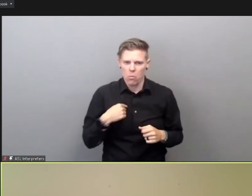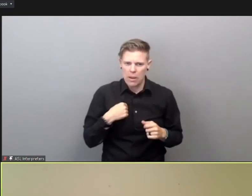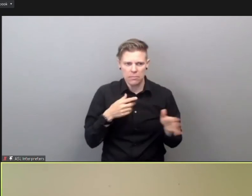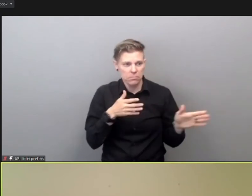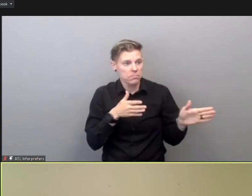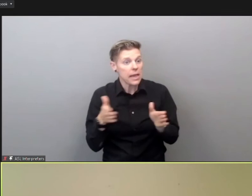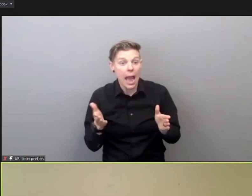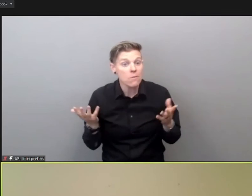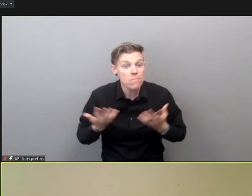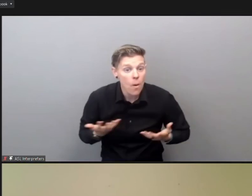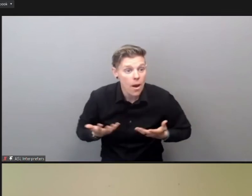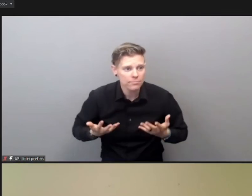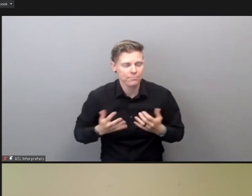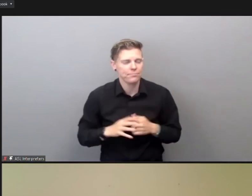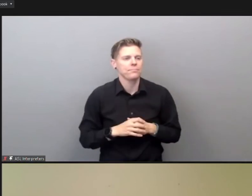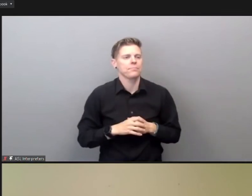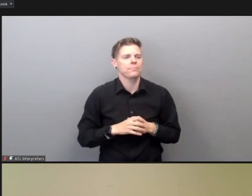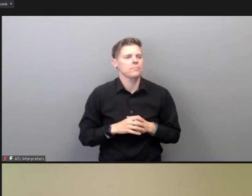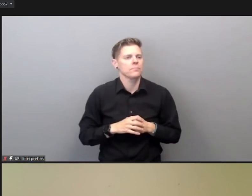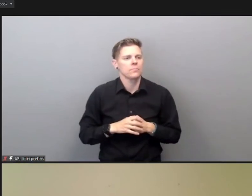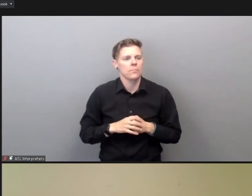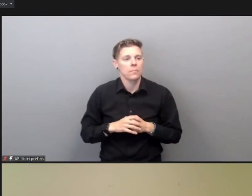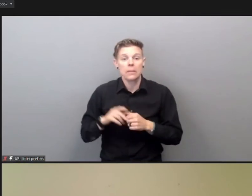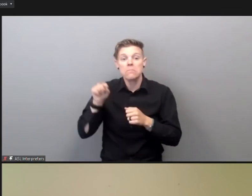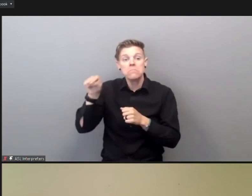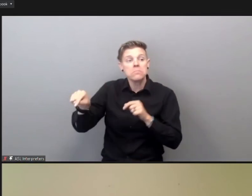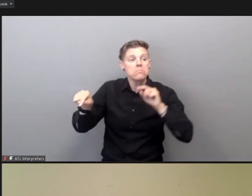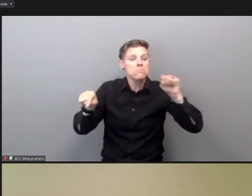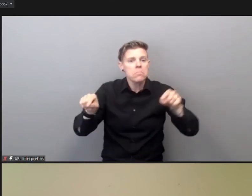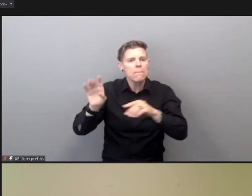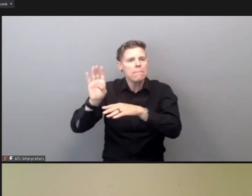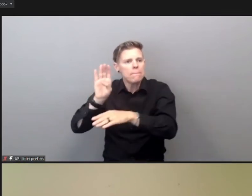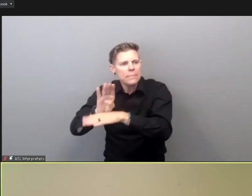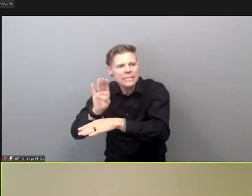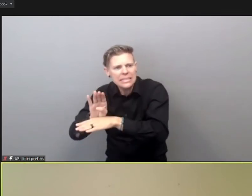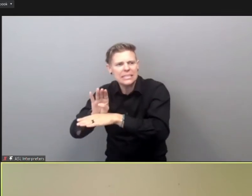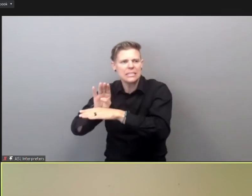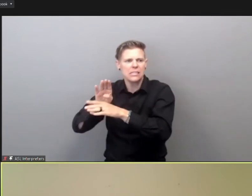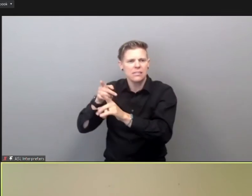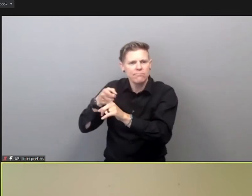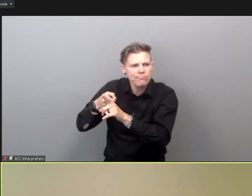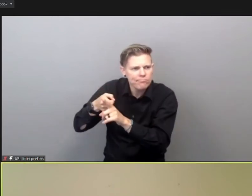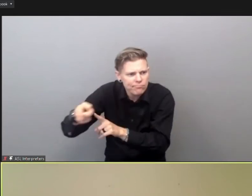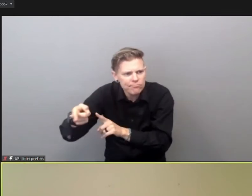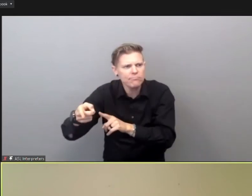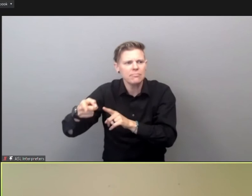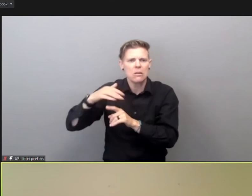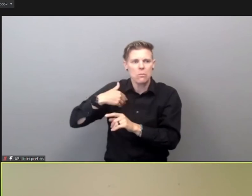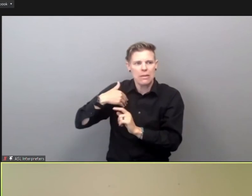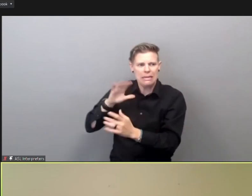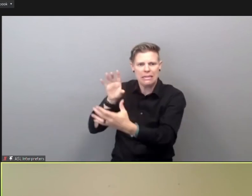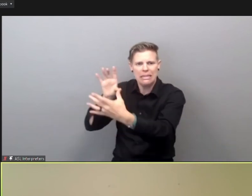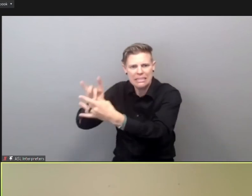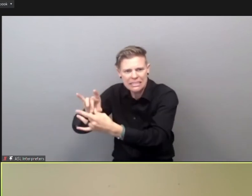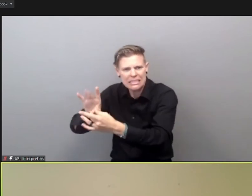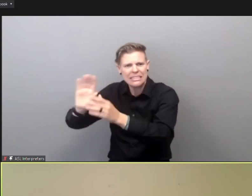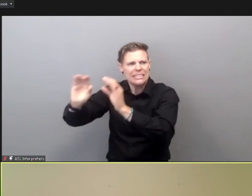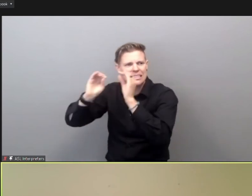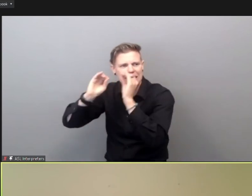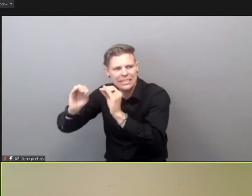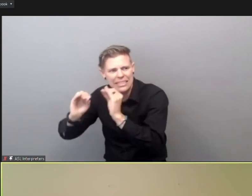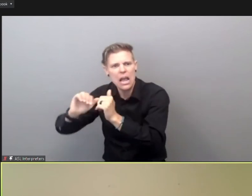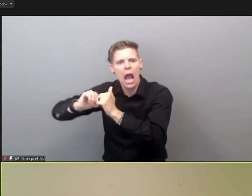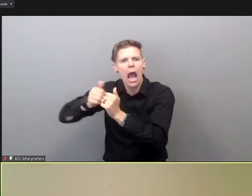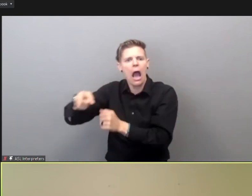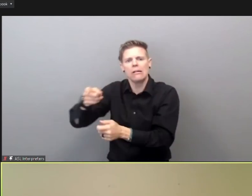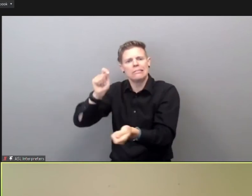sectors of the workforce to really understand the changes that they've made and how that's going to impact their need for workers, how workers need to be trained,